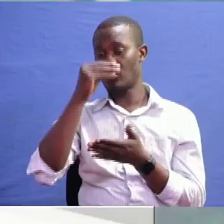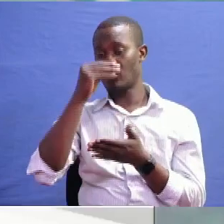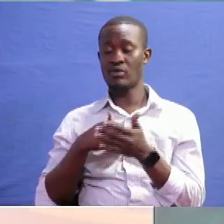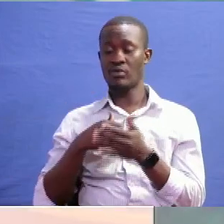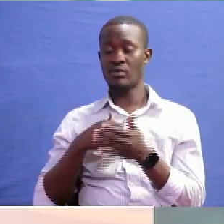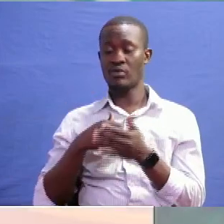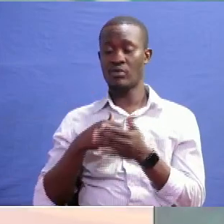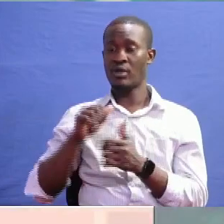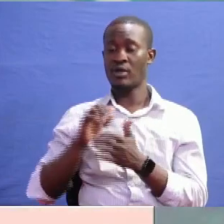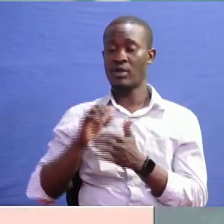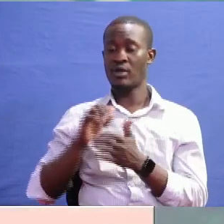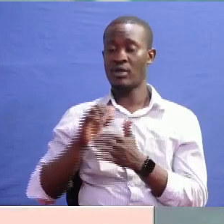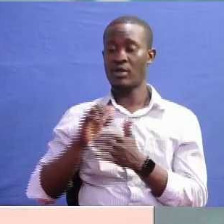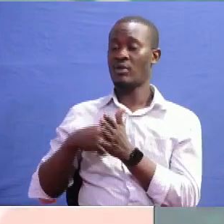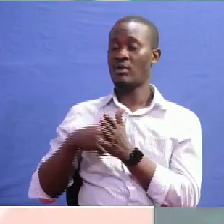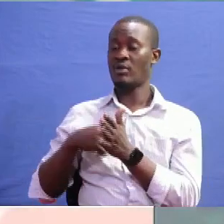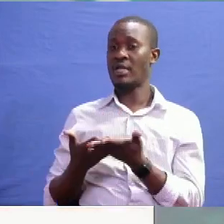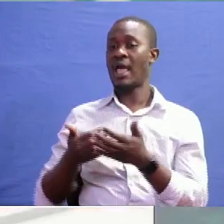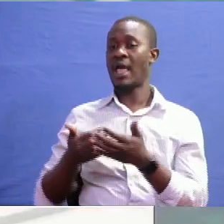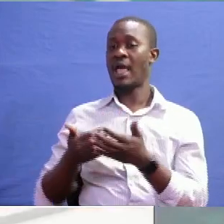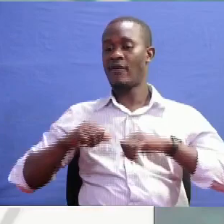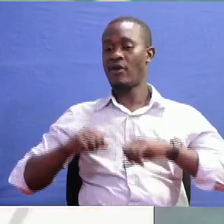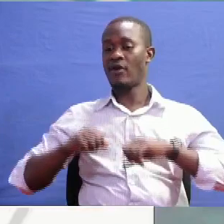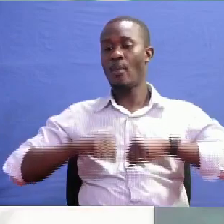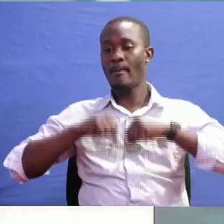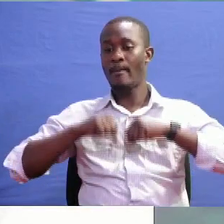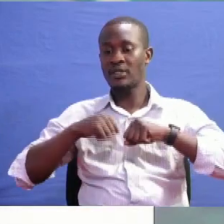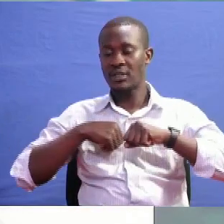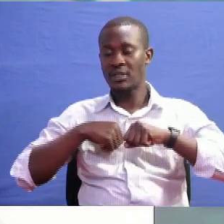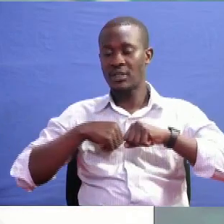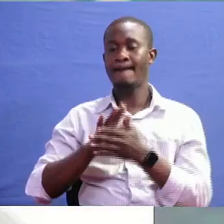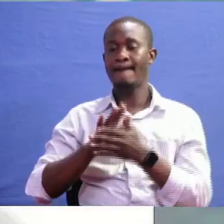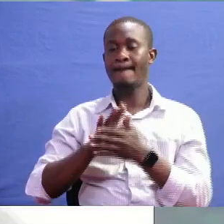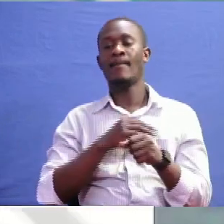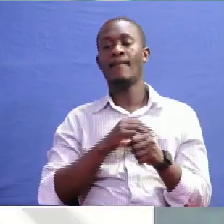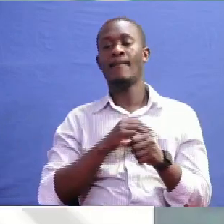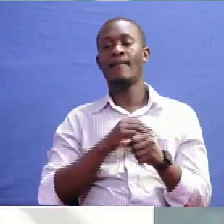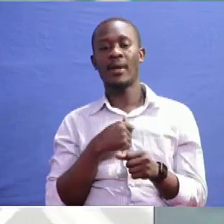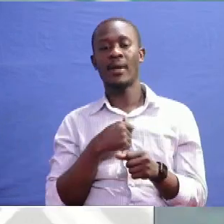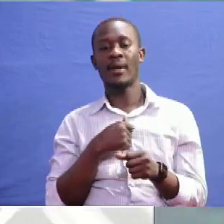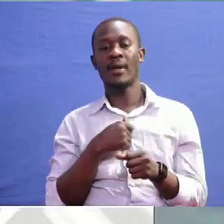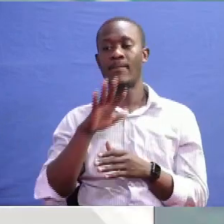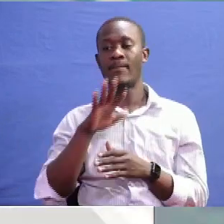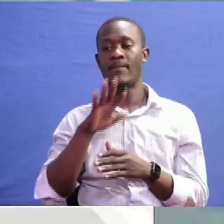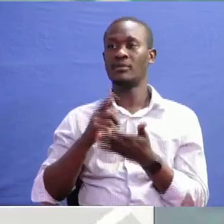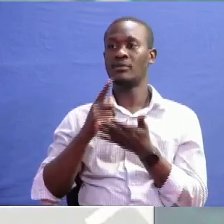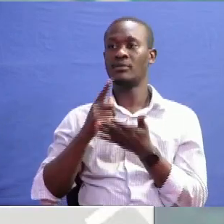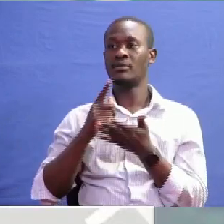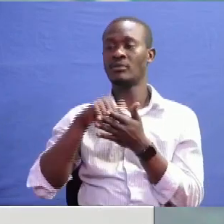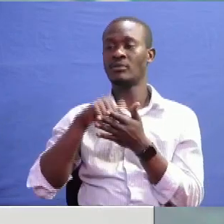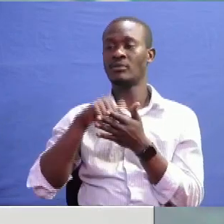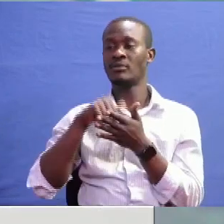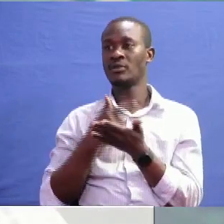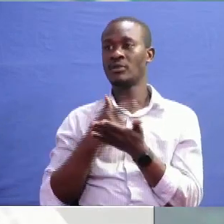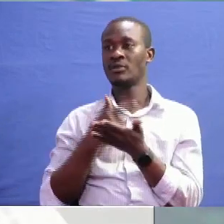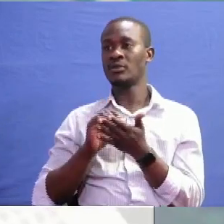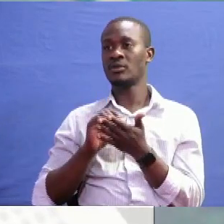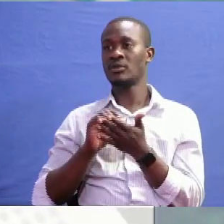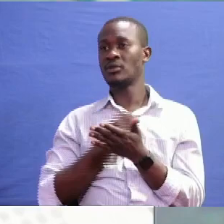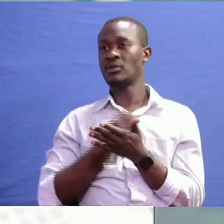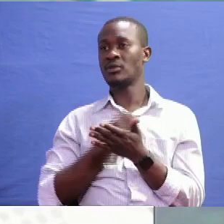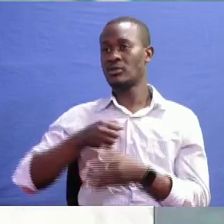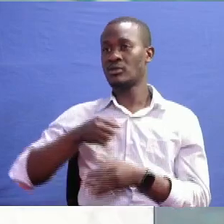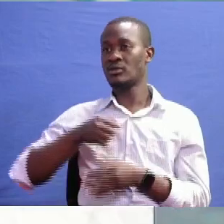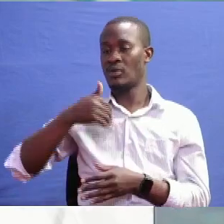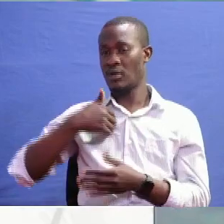what is different this year is that the president has committed money, a lot of money, and even Parliament approved, I think, this week. All right. Our budget. So we know we